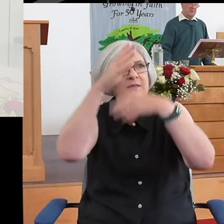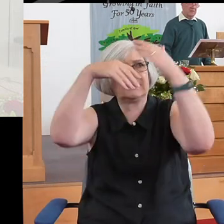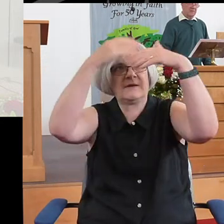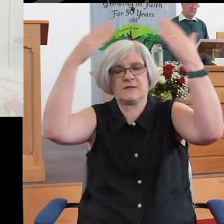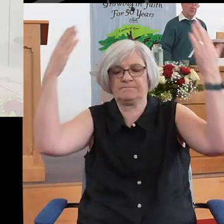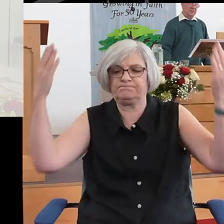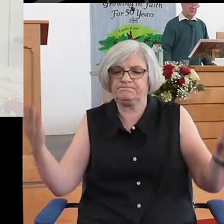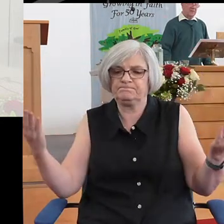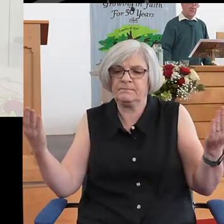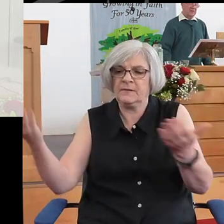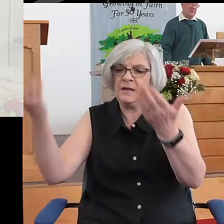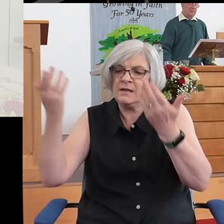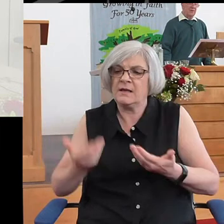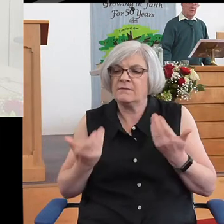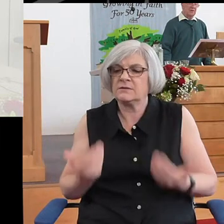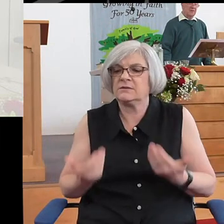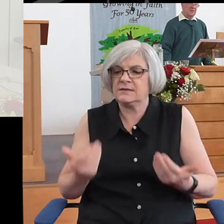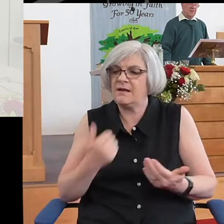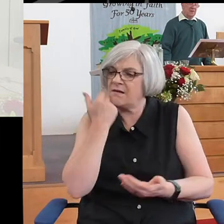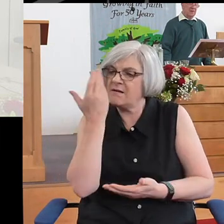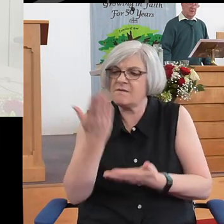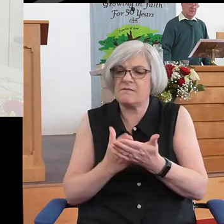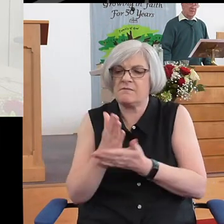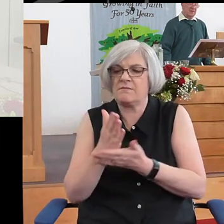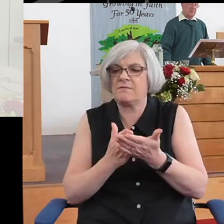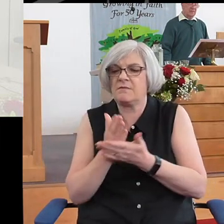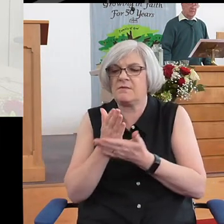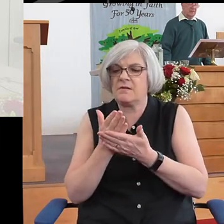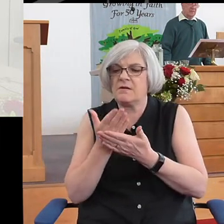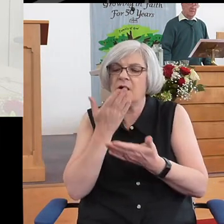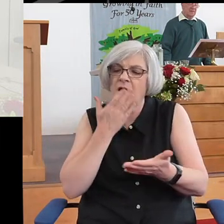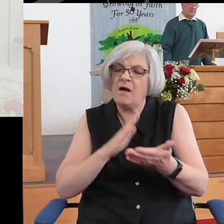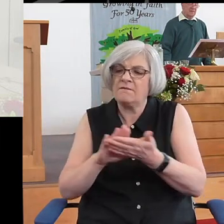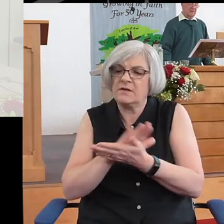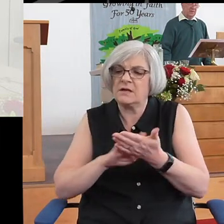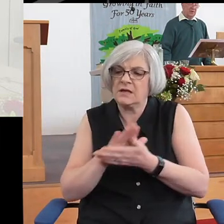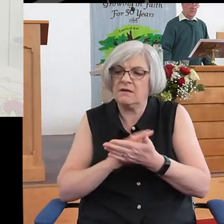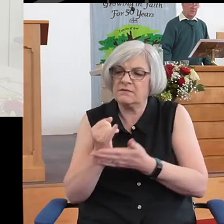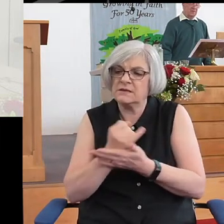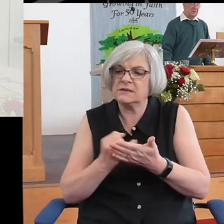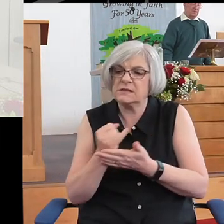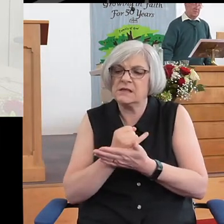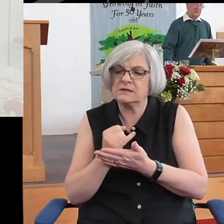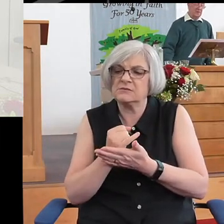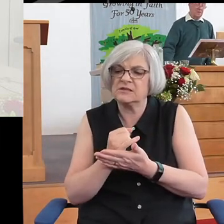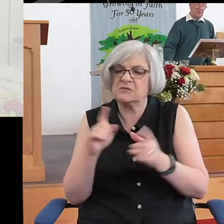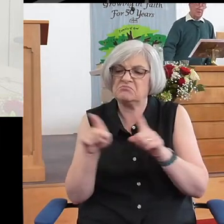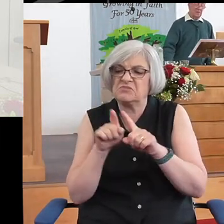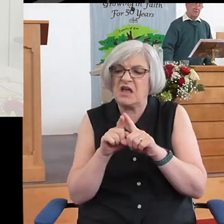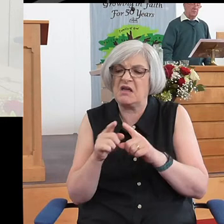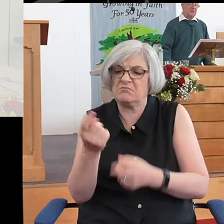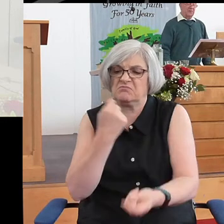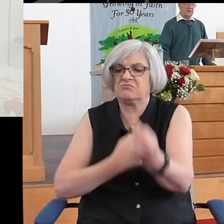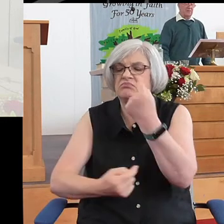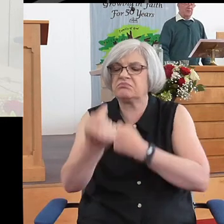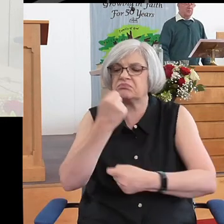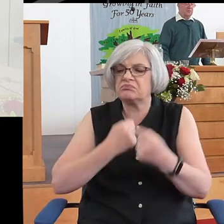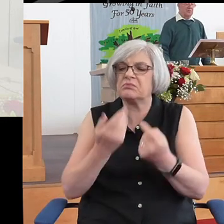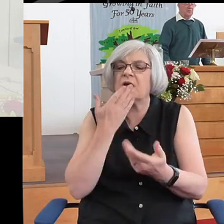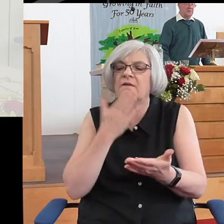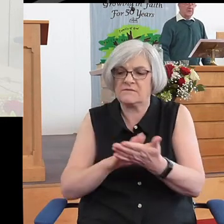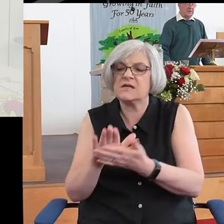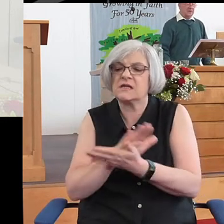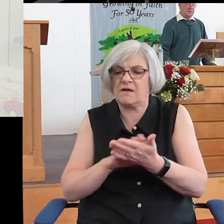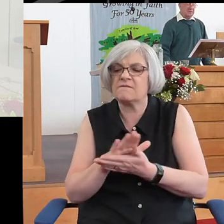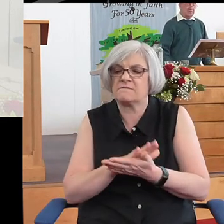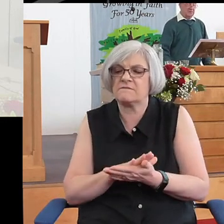is in heaven. Give us today our daily bread. Forgive us our sins as we forgive those who